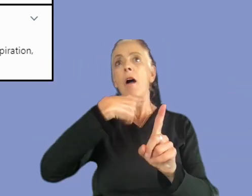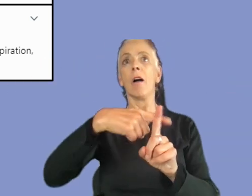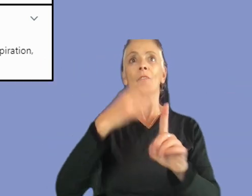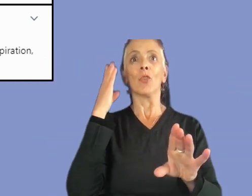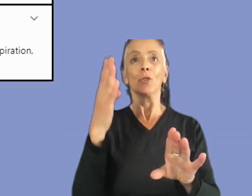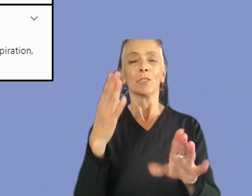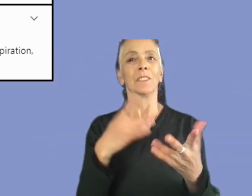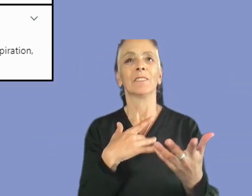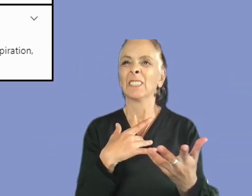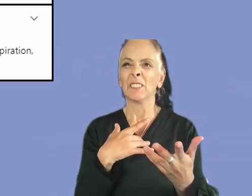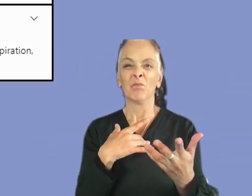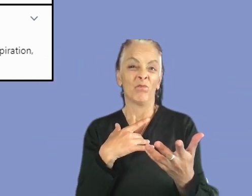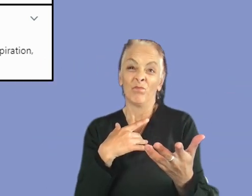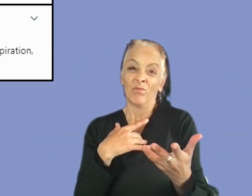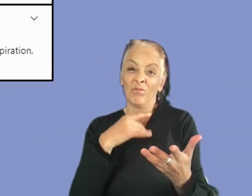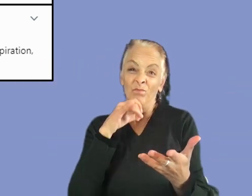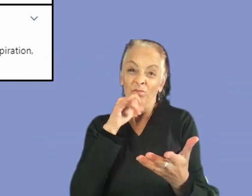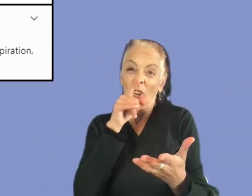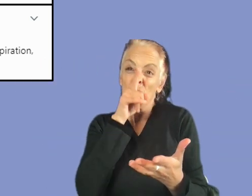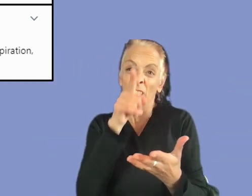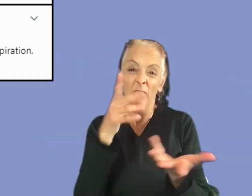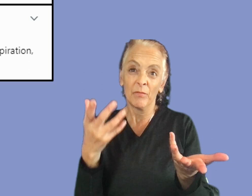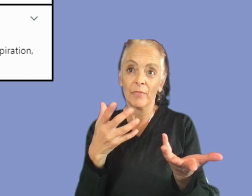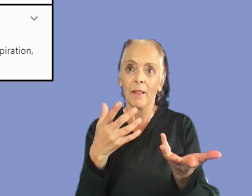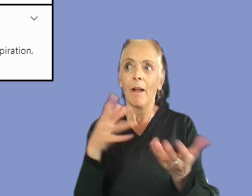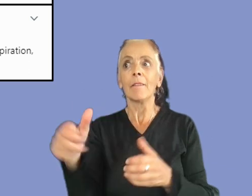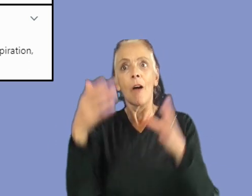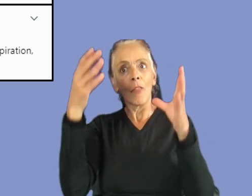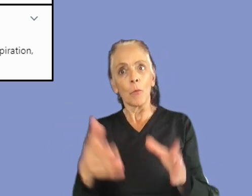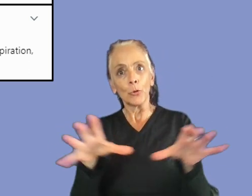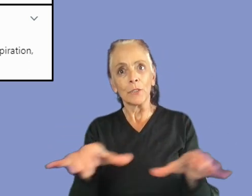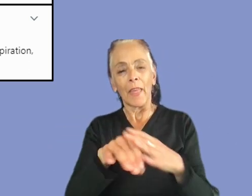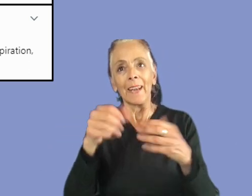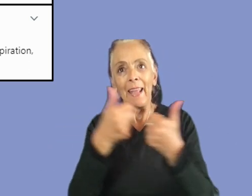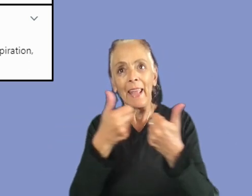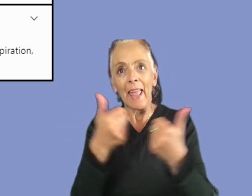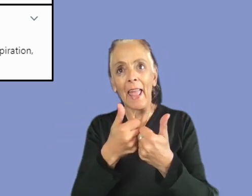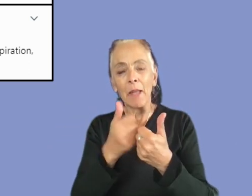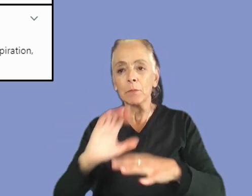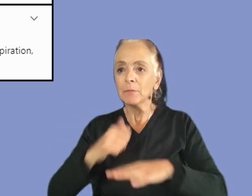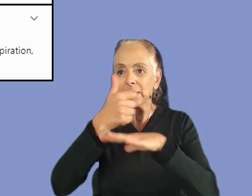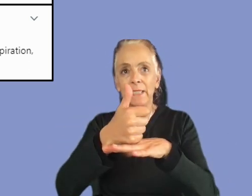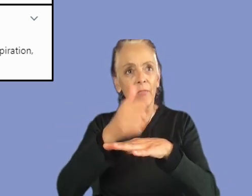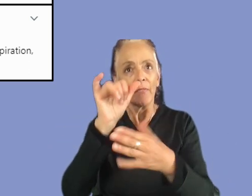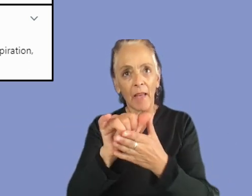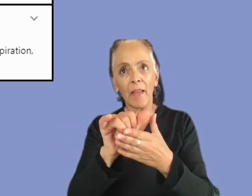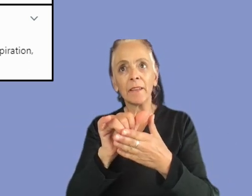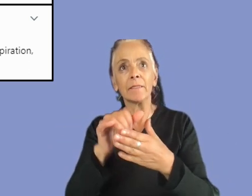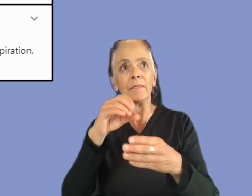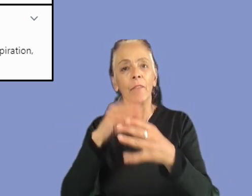It felt too out of reach. And that someone else would do this in a game and set it in a future